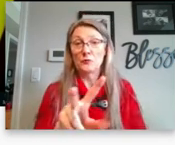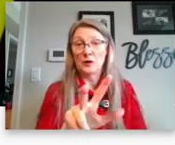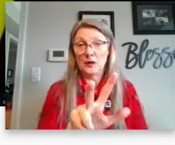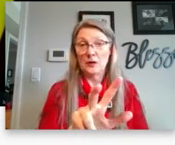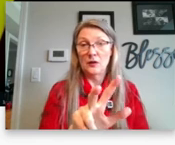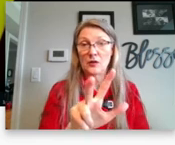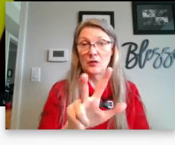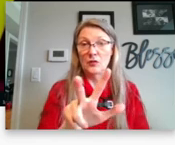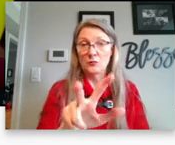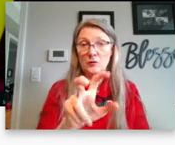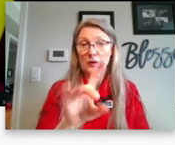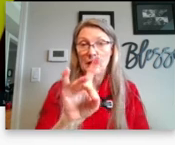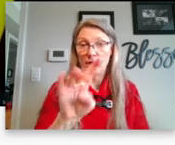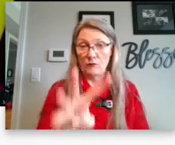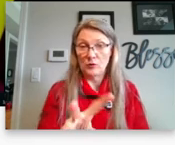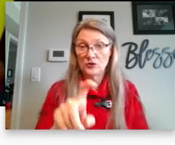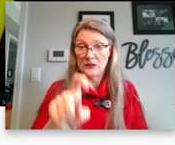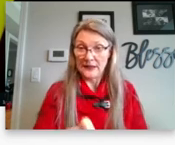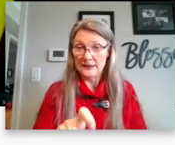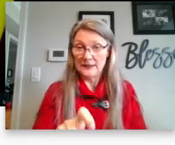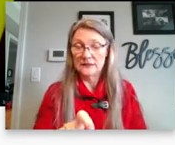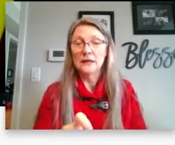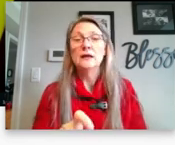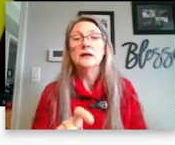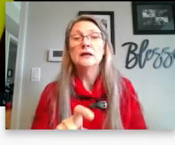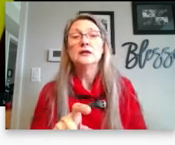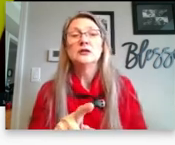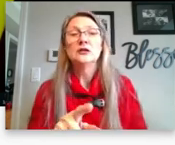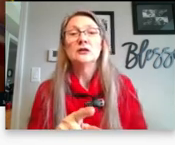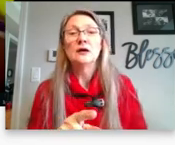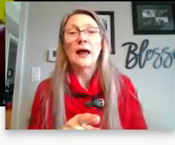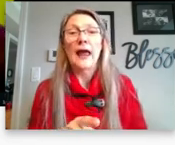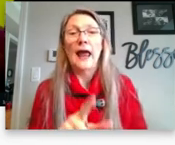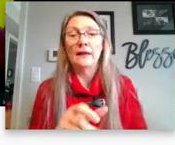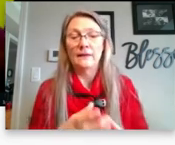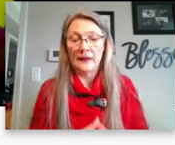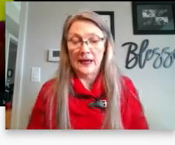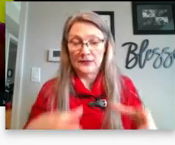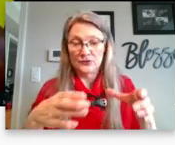needs, and 350